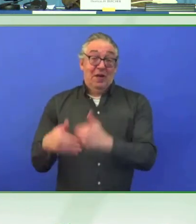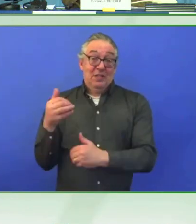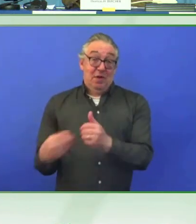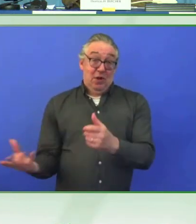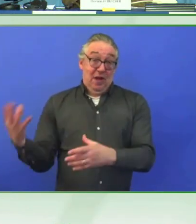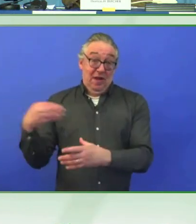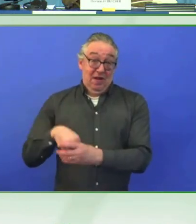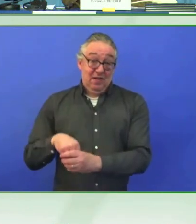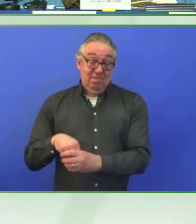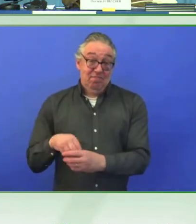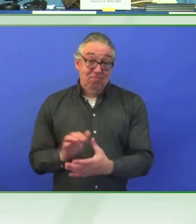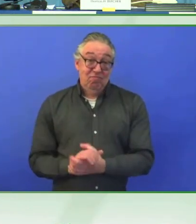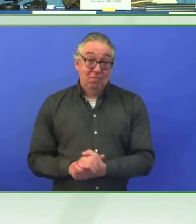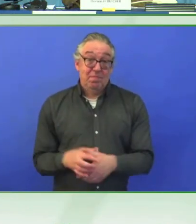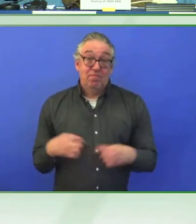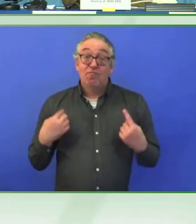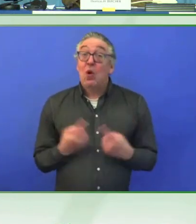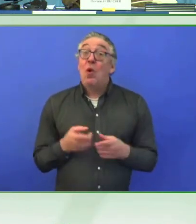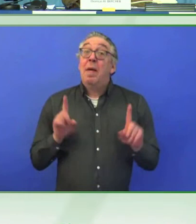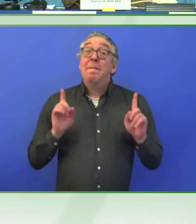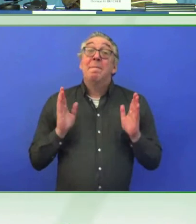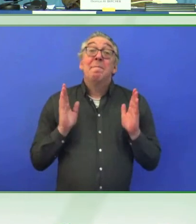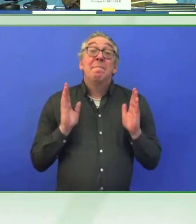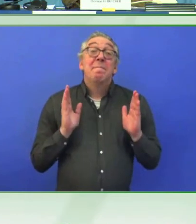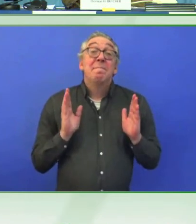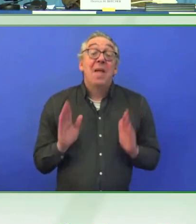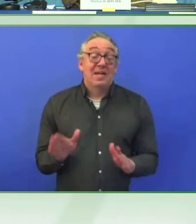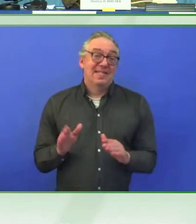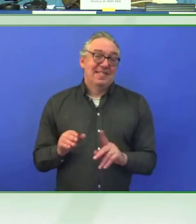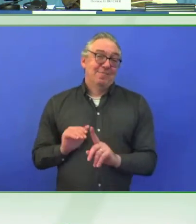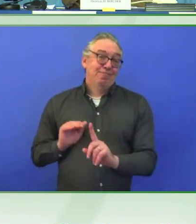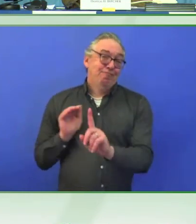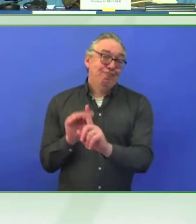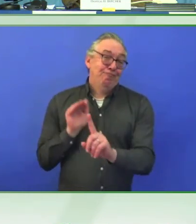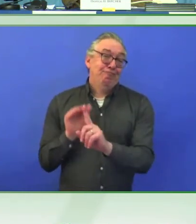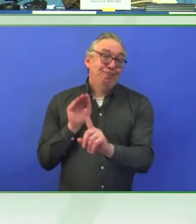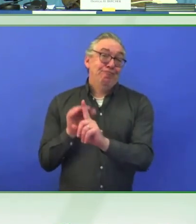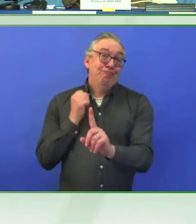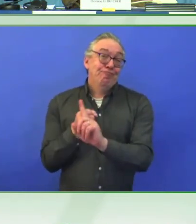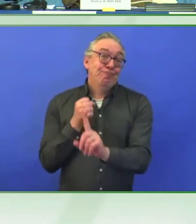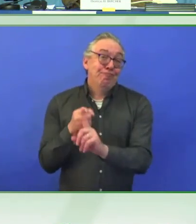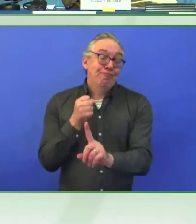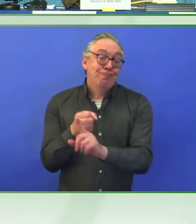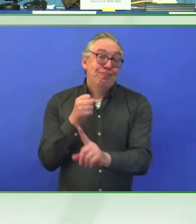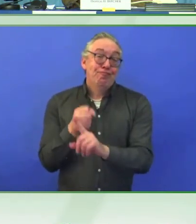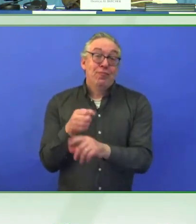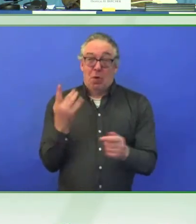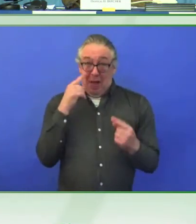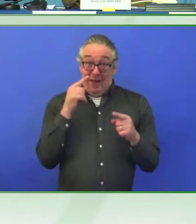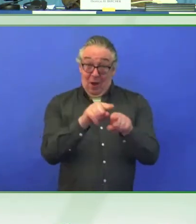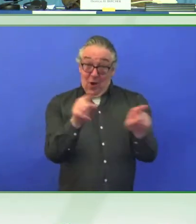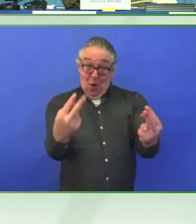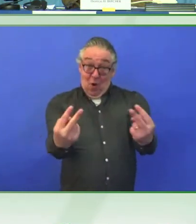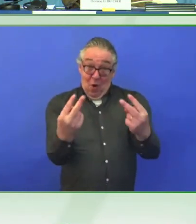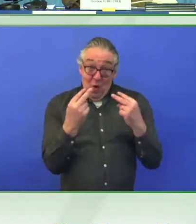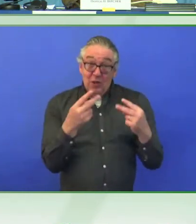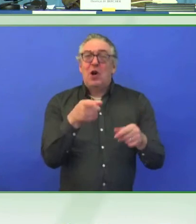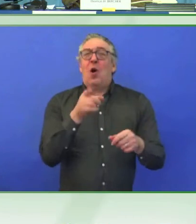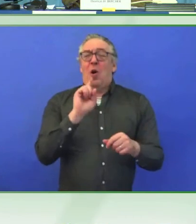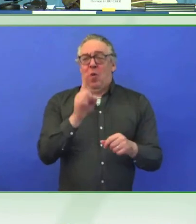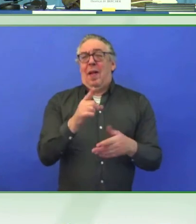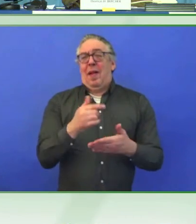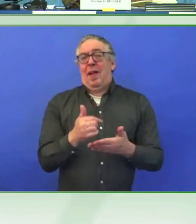happen automatically, but those in the call and those who are listening, I think we can count on you. We know that you will push the disability inclusion